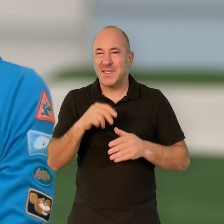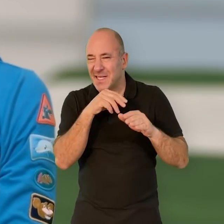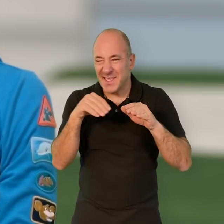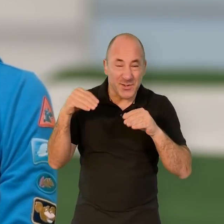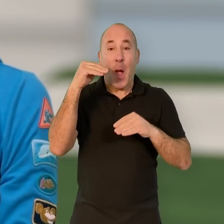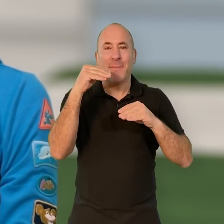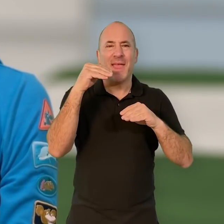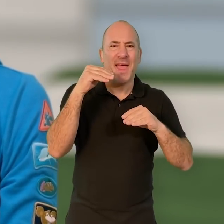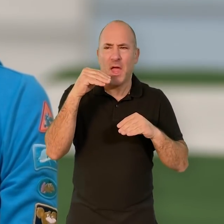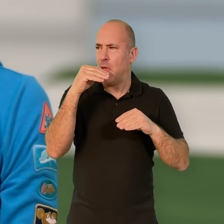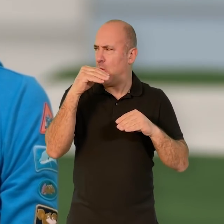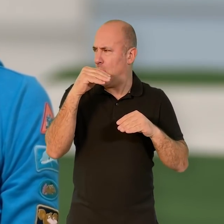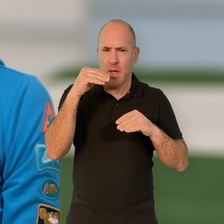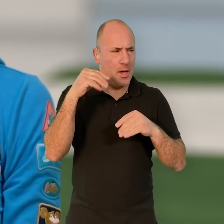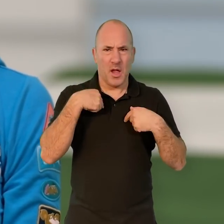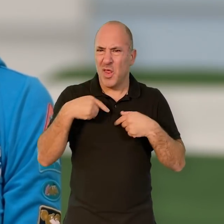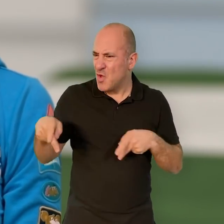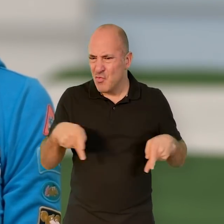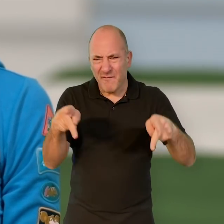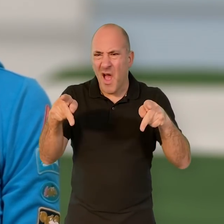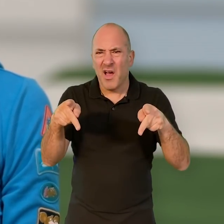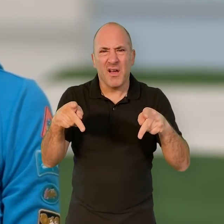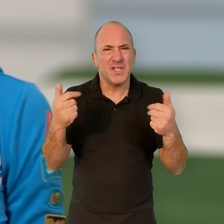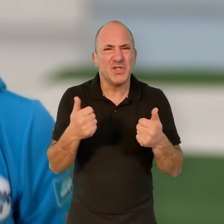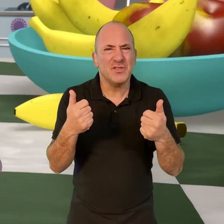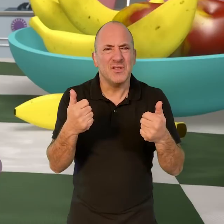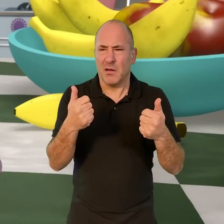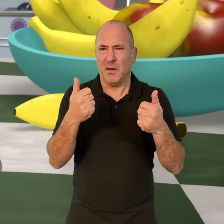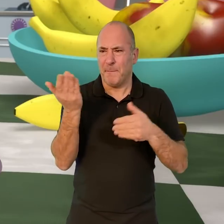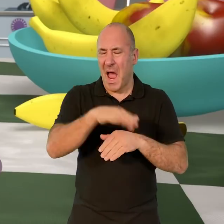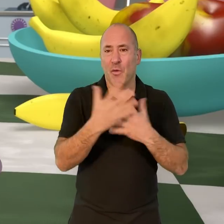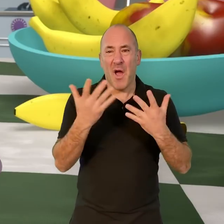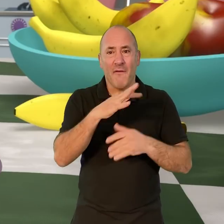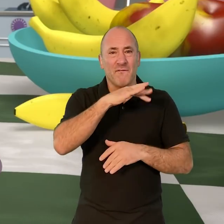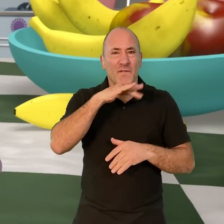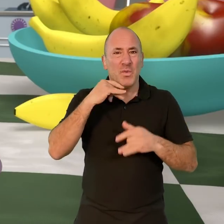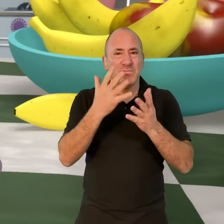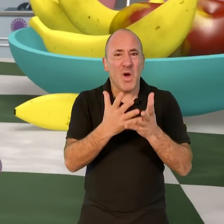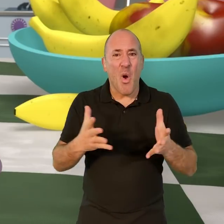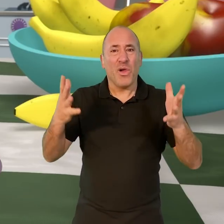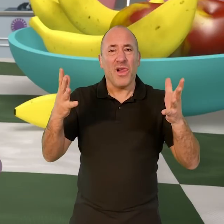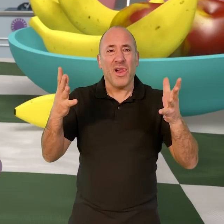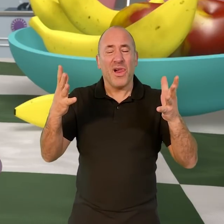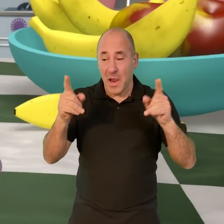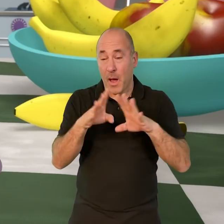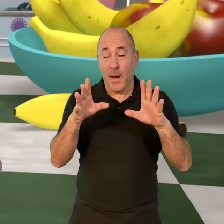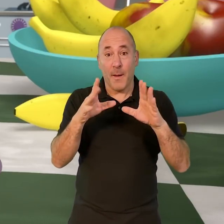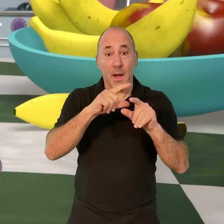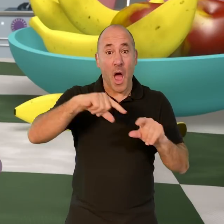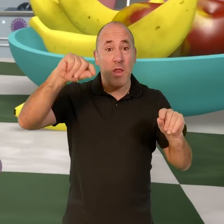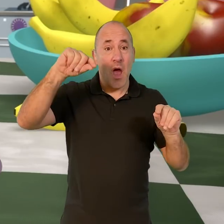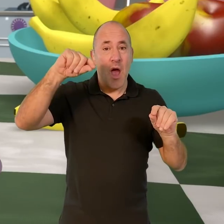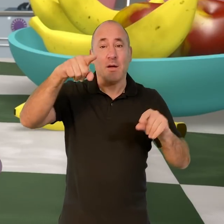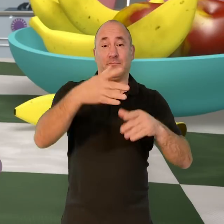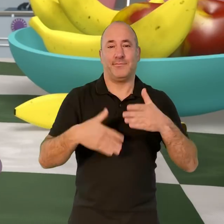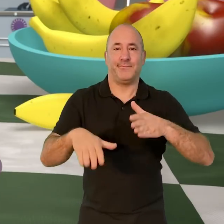But when she gets to the top, she finds she's not in the river anymore. She's back in her fruit bowl as a